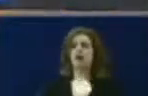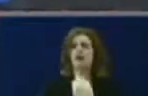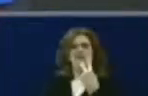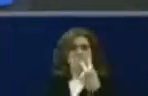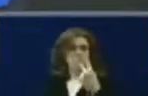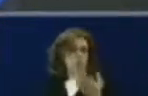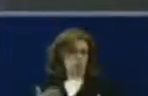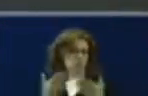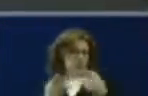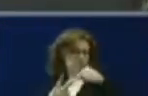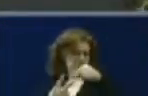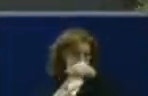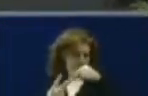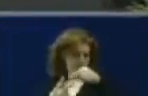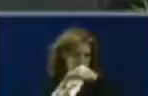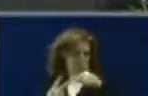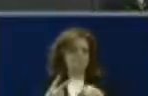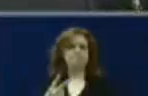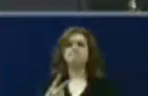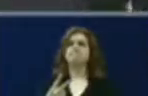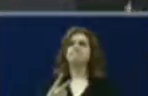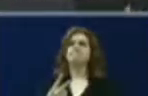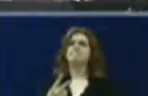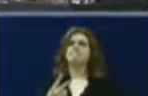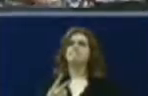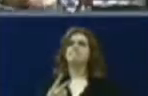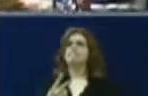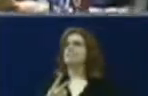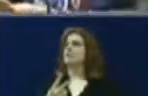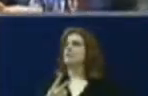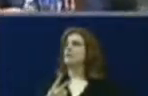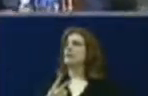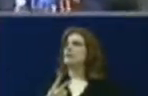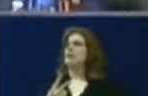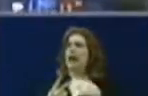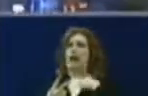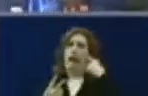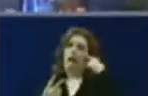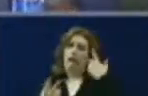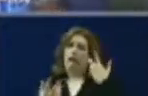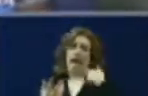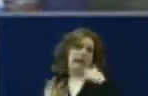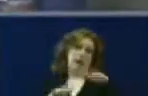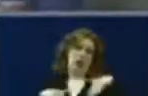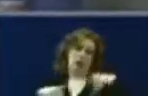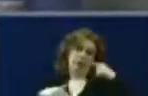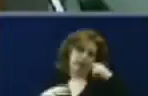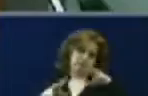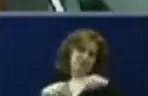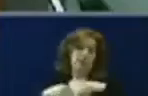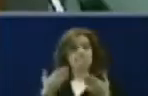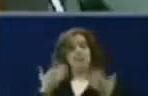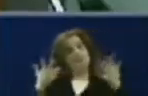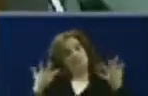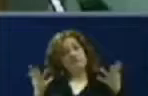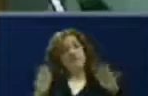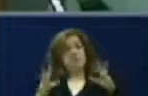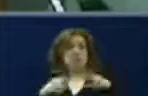requests, and I just want to ask, and I don't think I received it, so I may have received it,